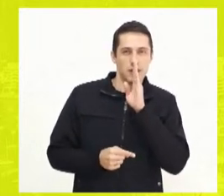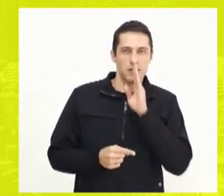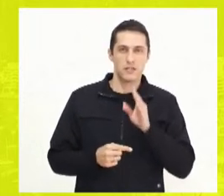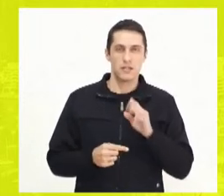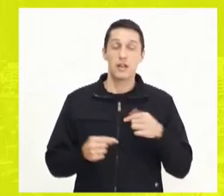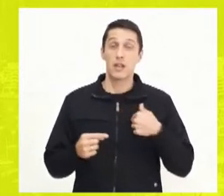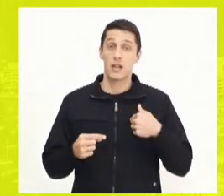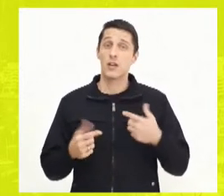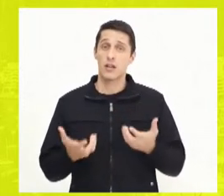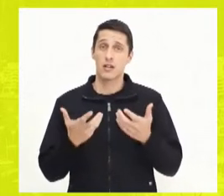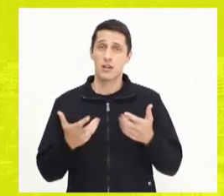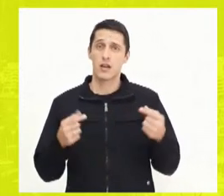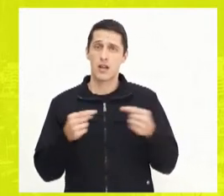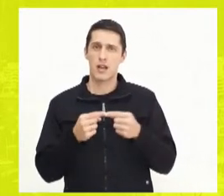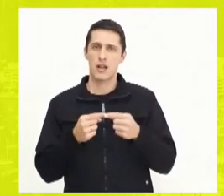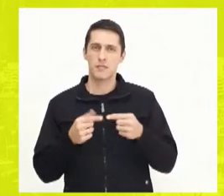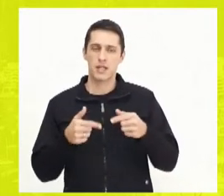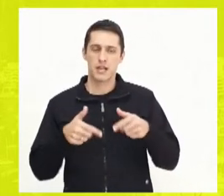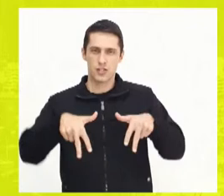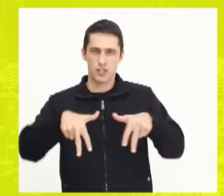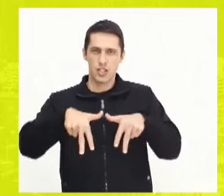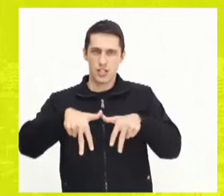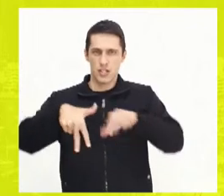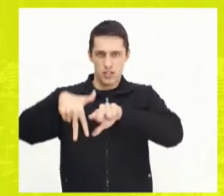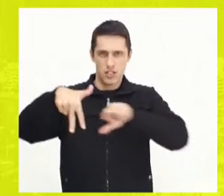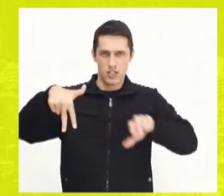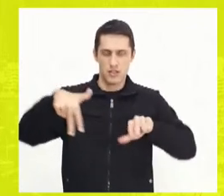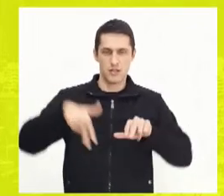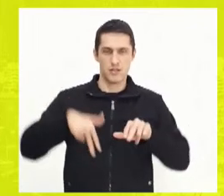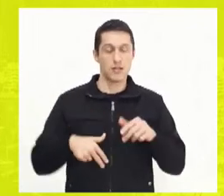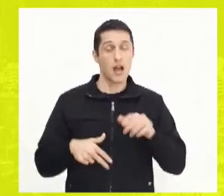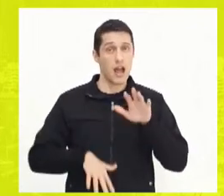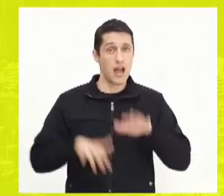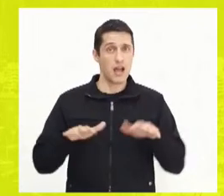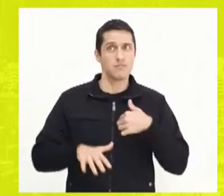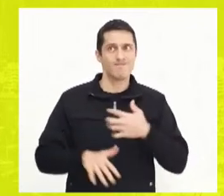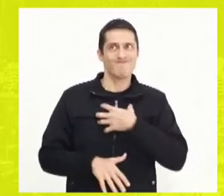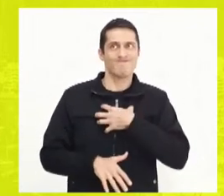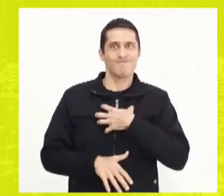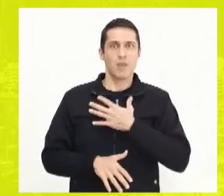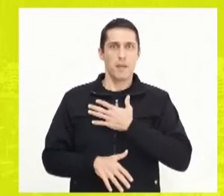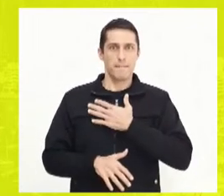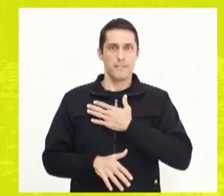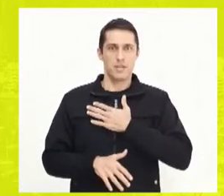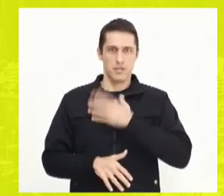um i'd like to speak about